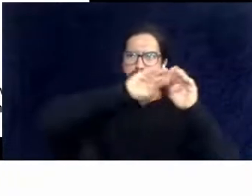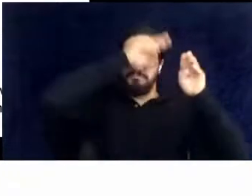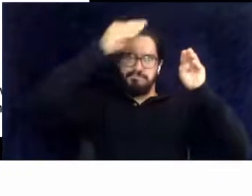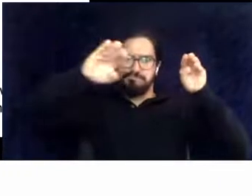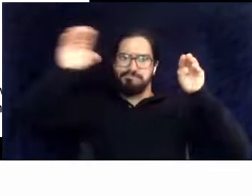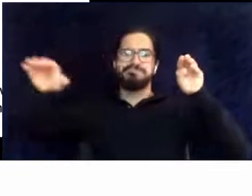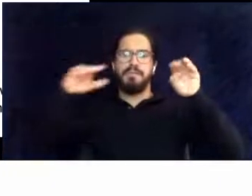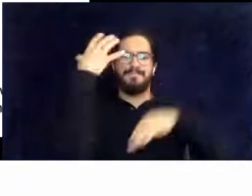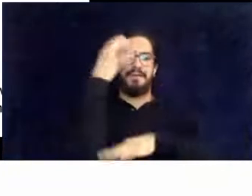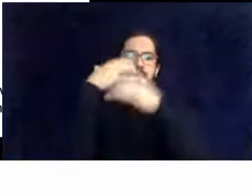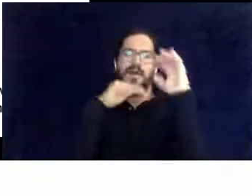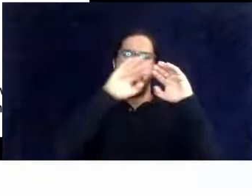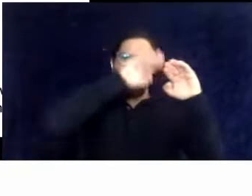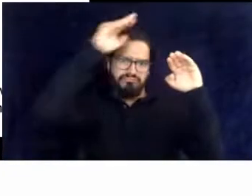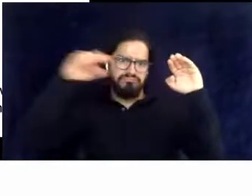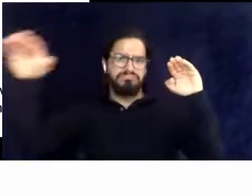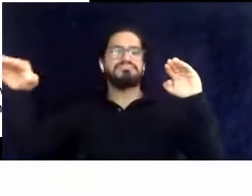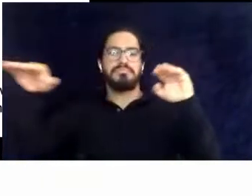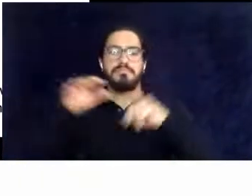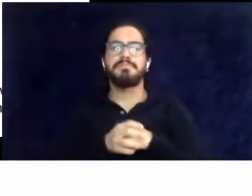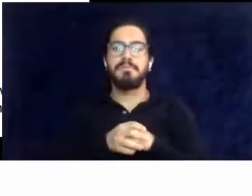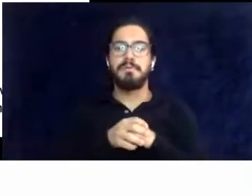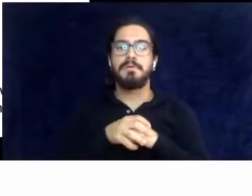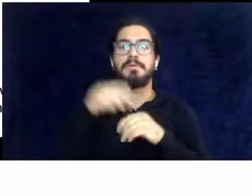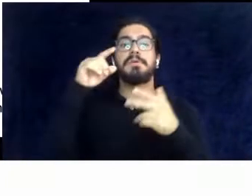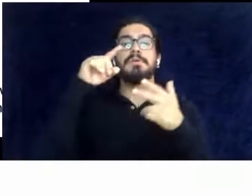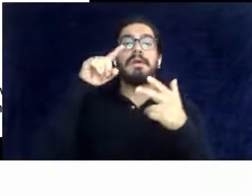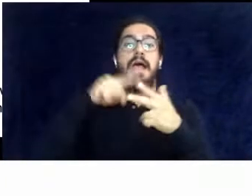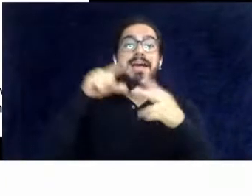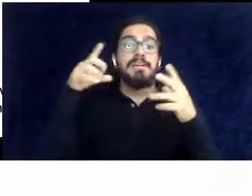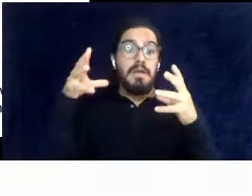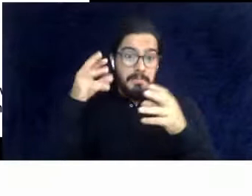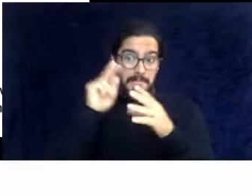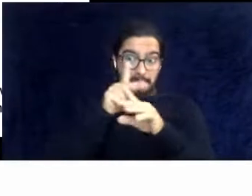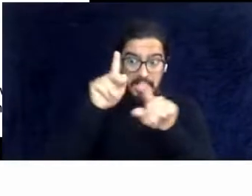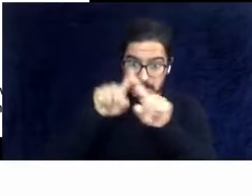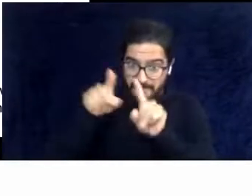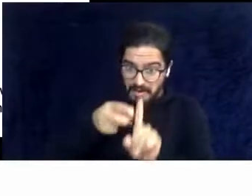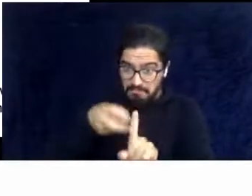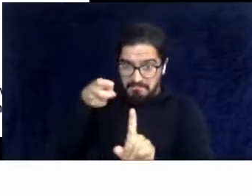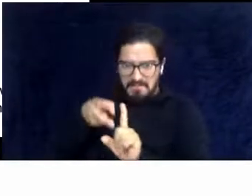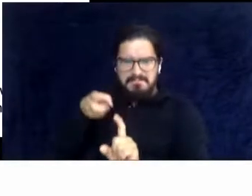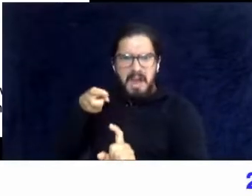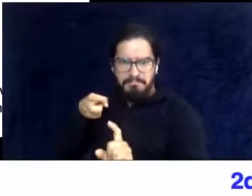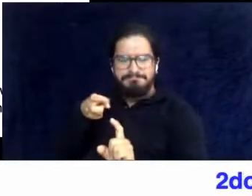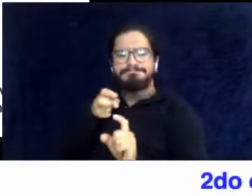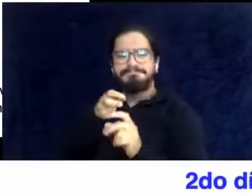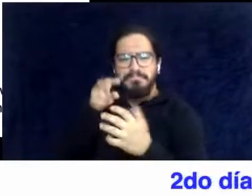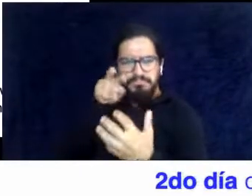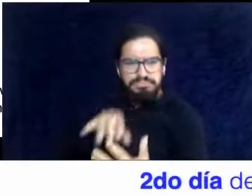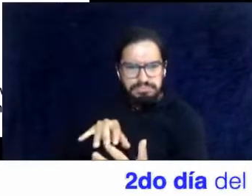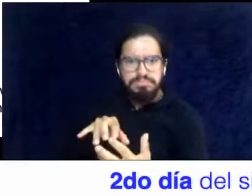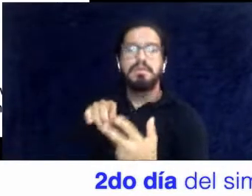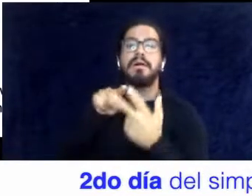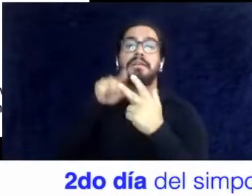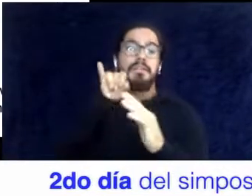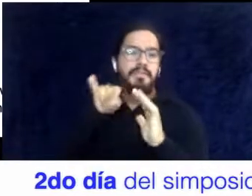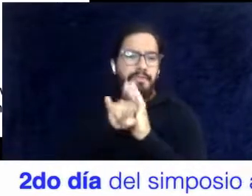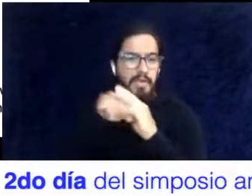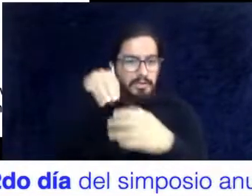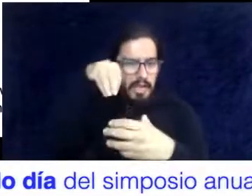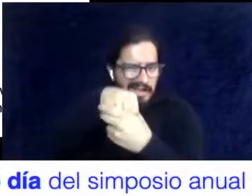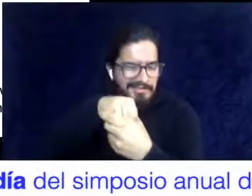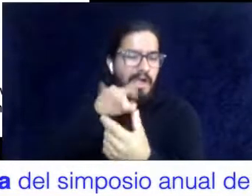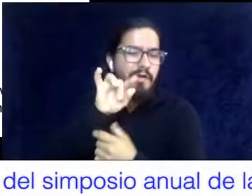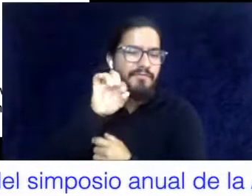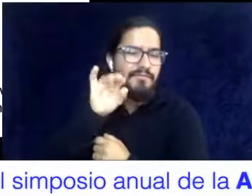plant tissue from those locations. And finally, I identify the fungi within those tissue through next generation sequencing. And I